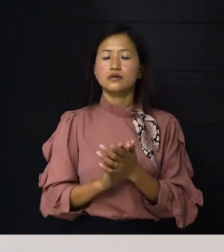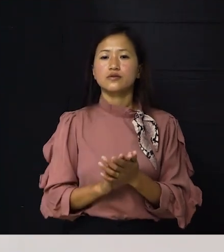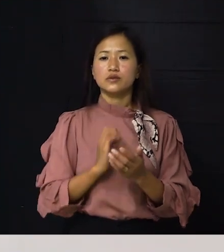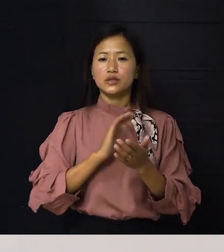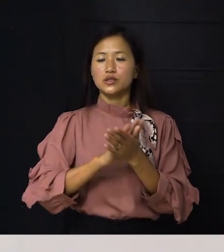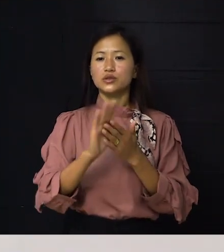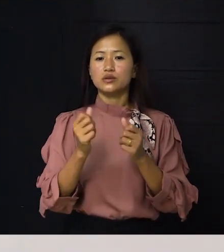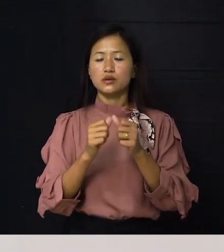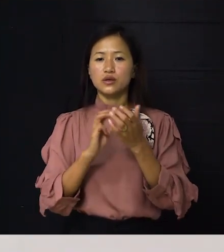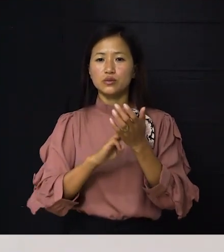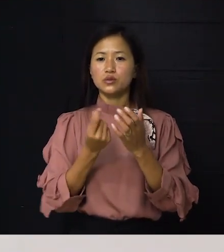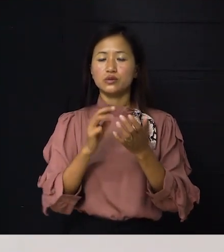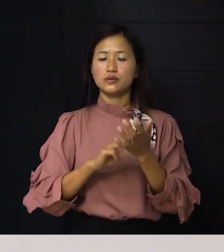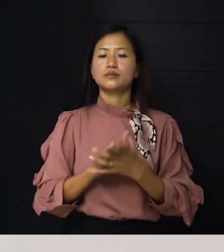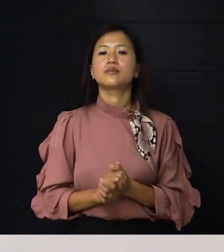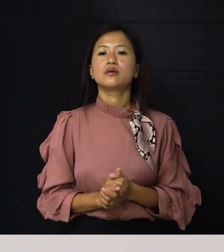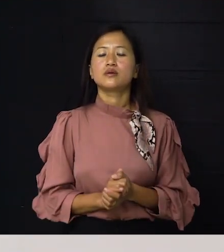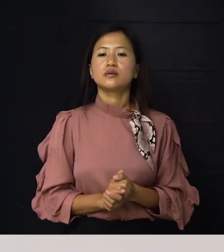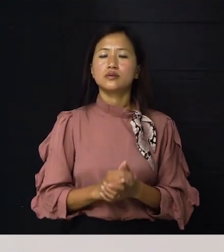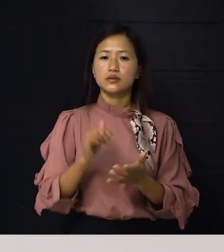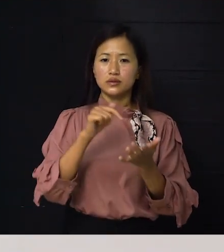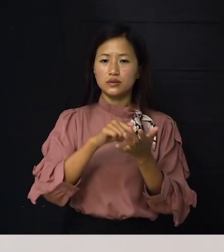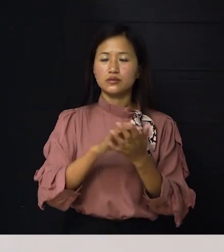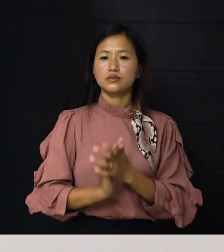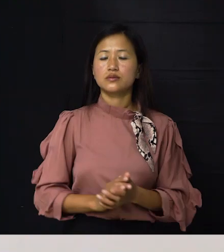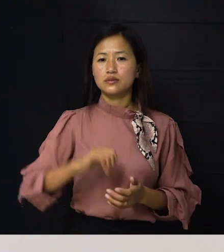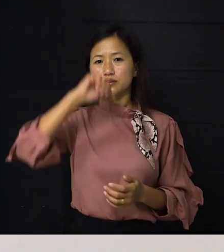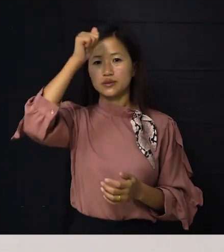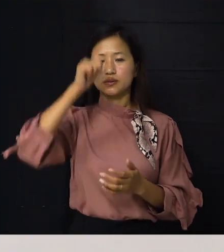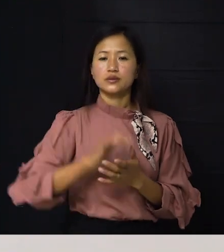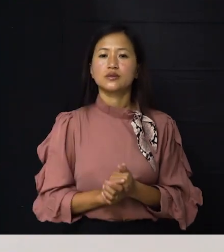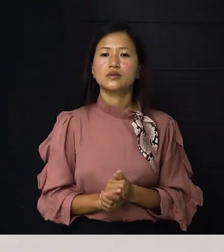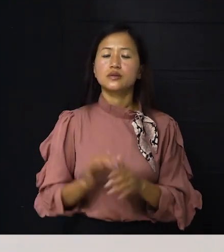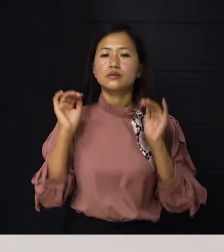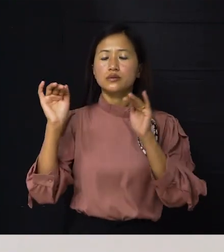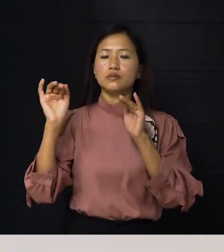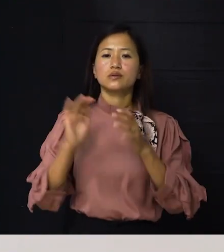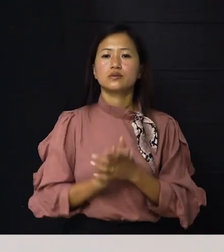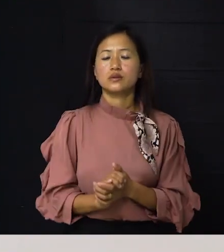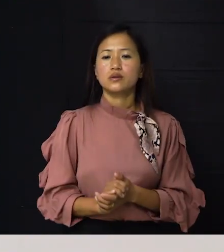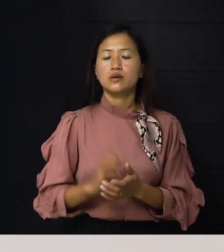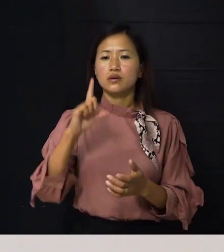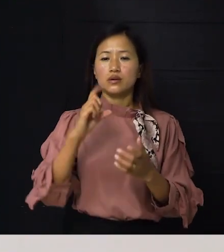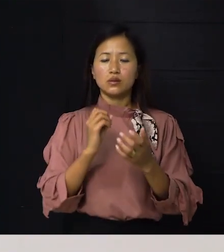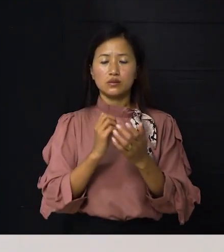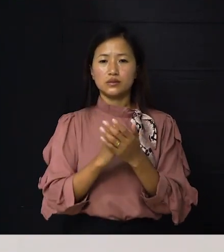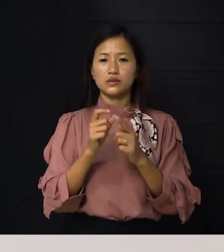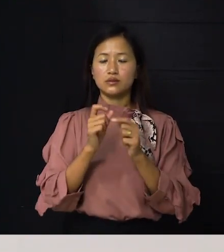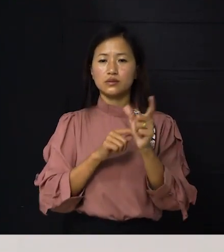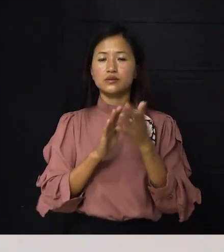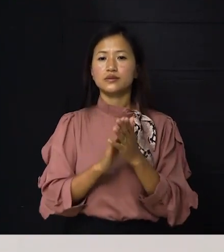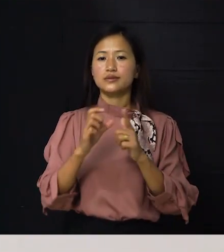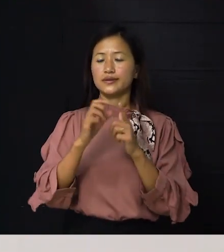to India. He was from Central Asia. He came to India in order to support the Lodi dynasty. However,